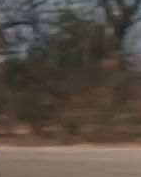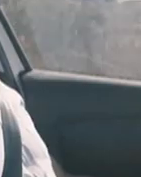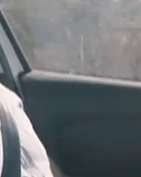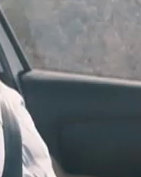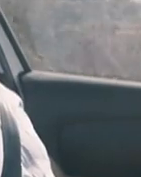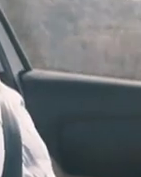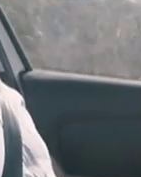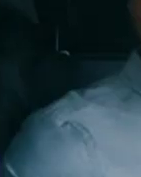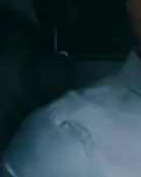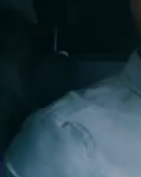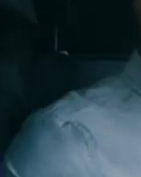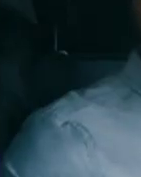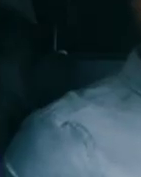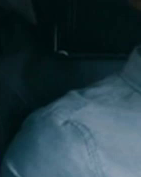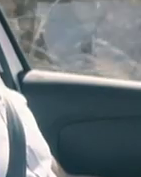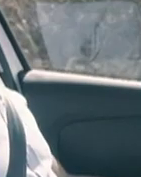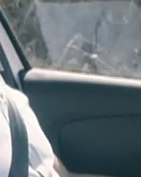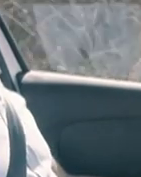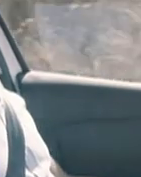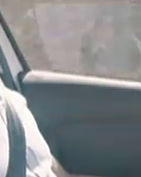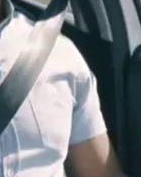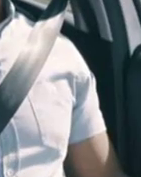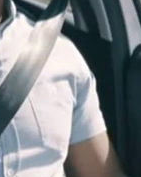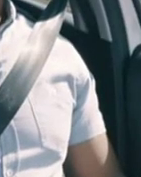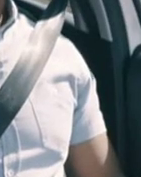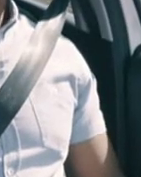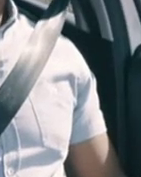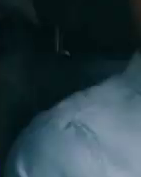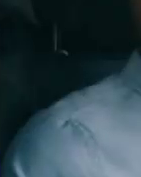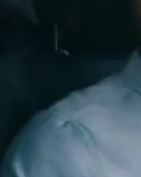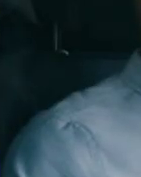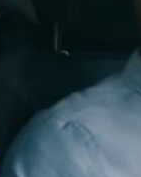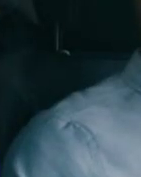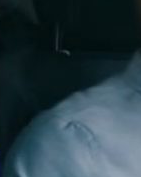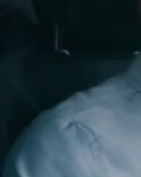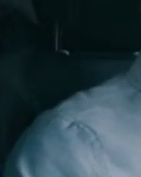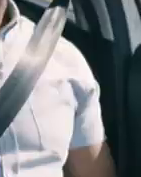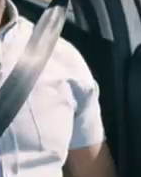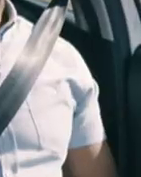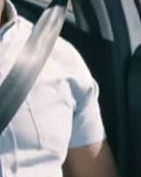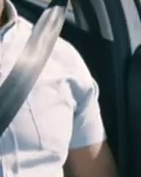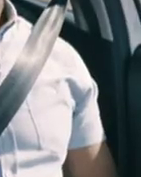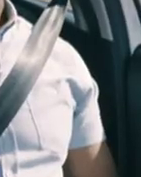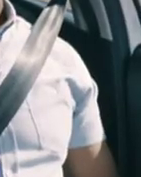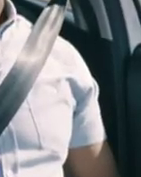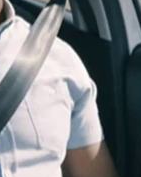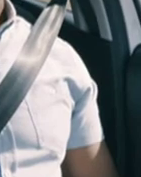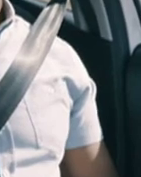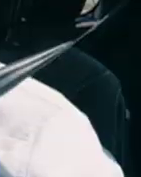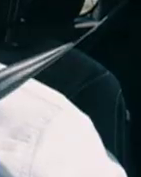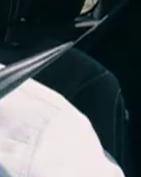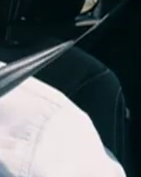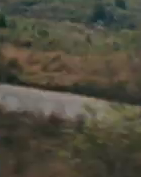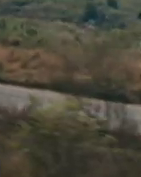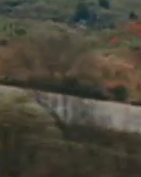only days. paid 1 premium. It was too much. I gave them a call. Outsurance? Yes. All my questions were answered, even some of the things, because